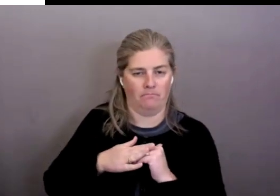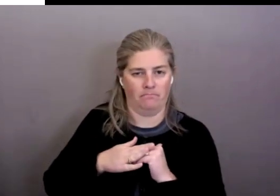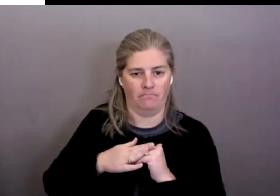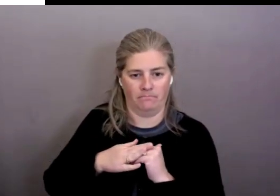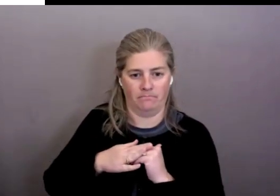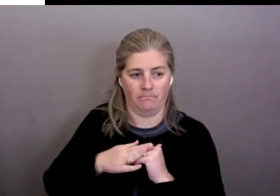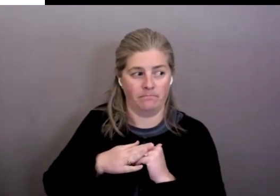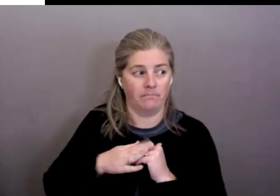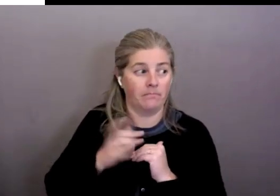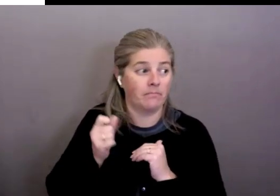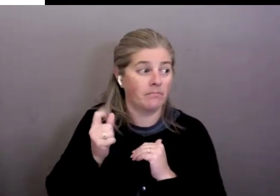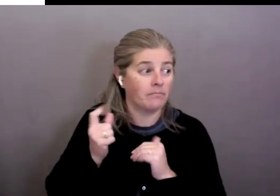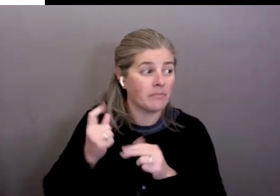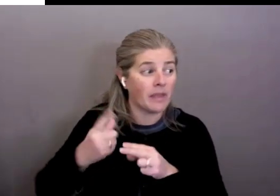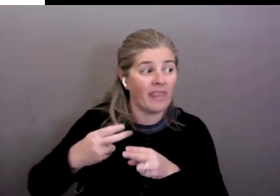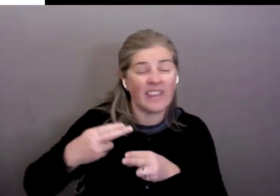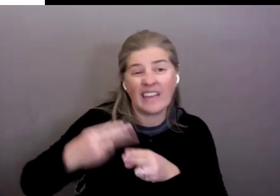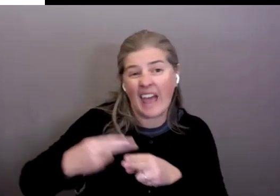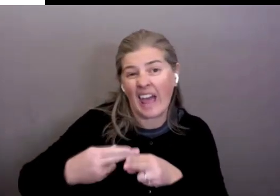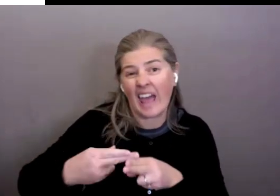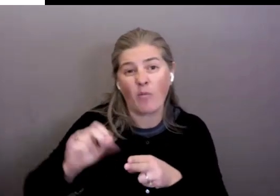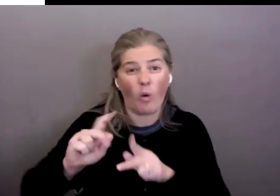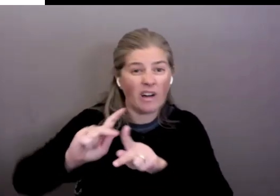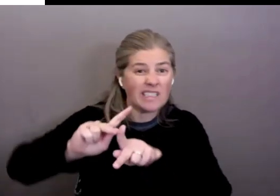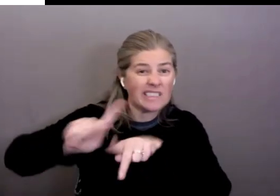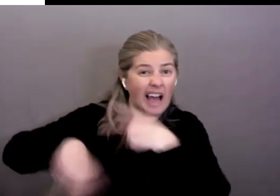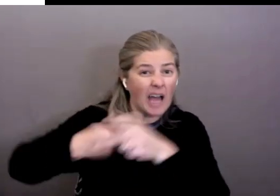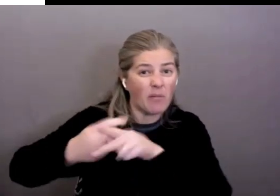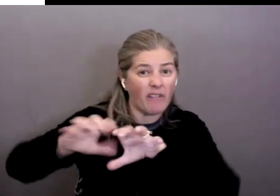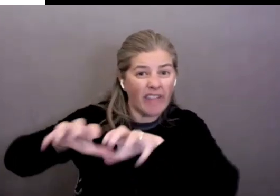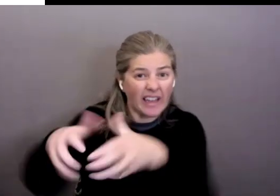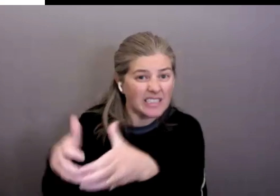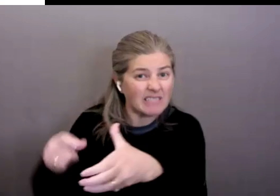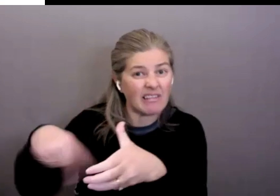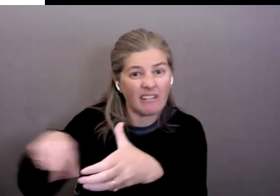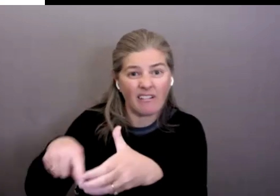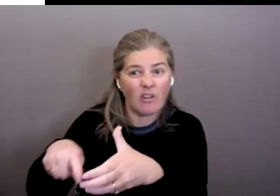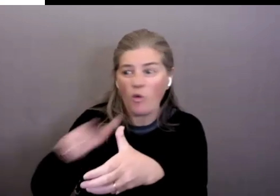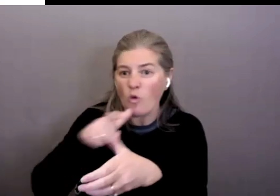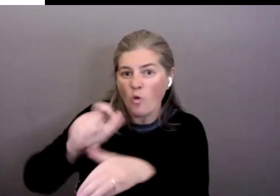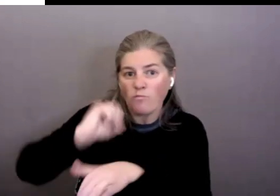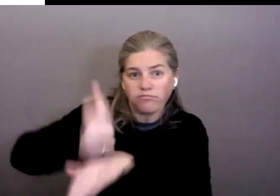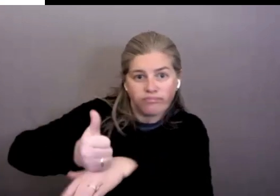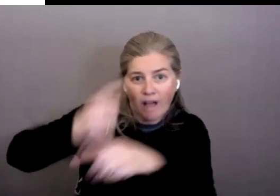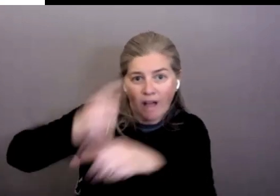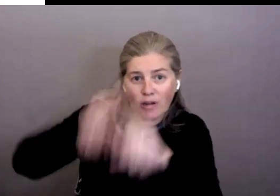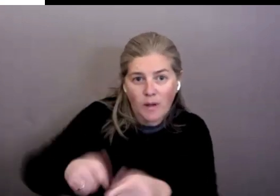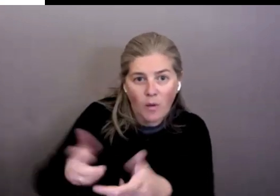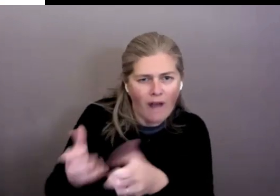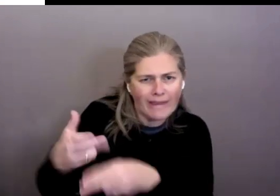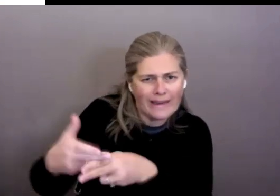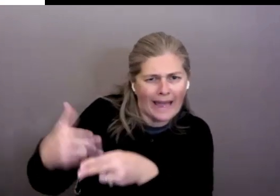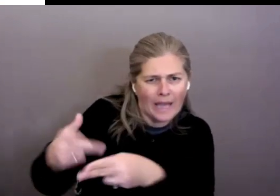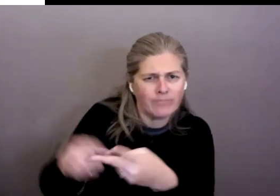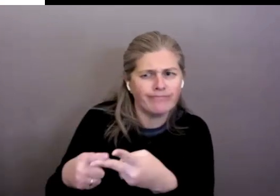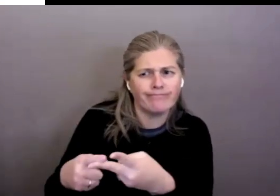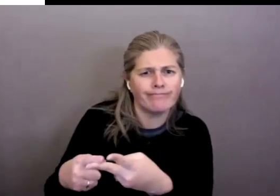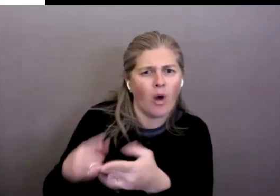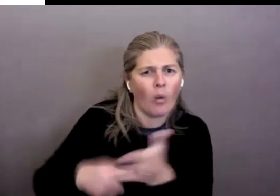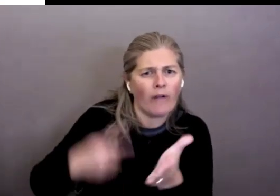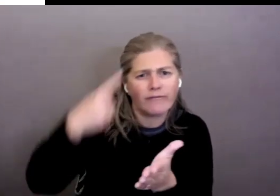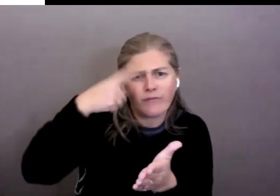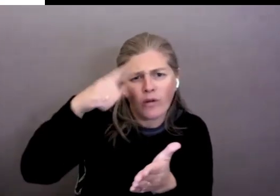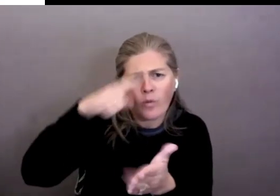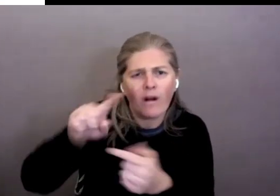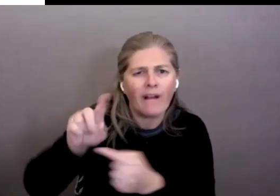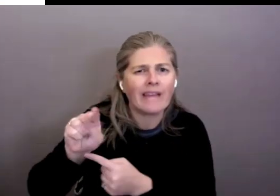The name of or type of the entity with which it intends to establish agreements, the nature of the agreement, including